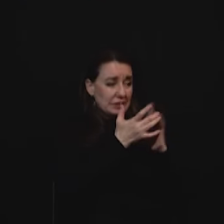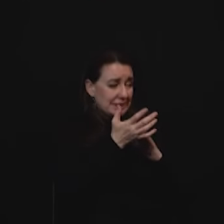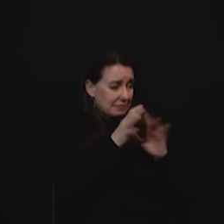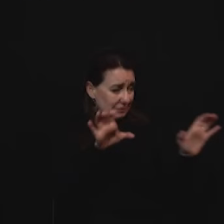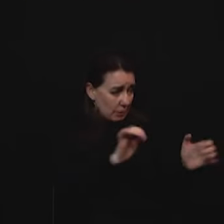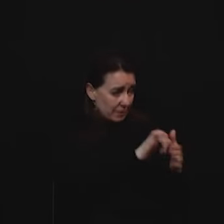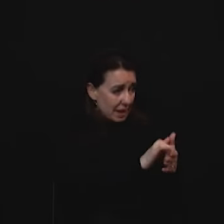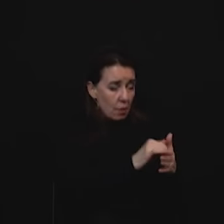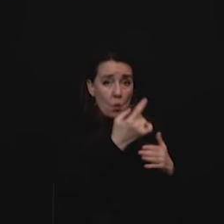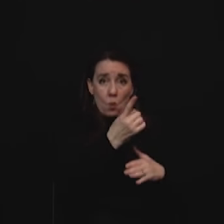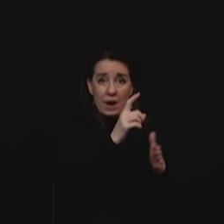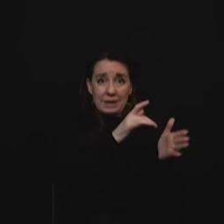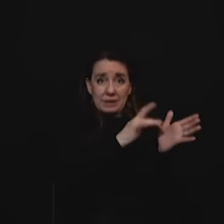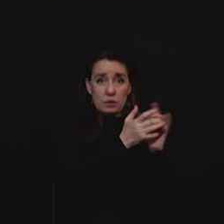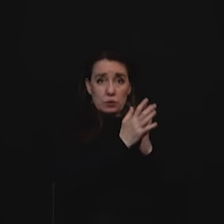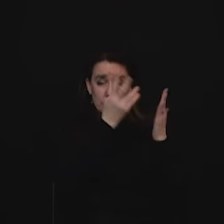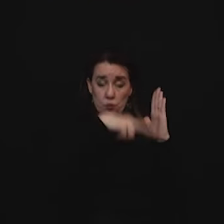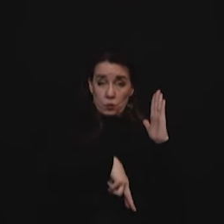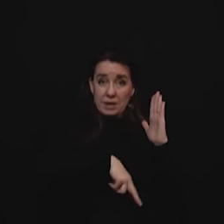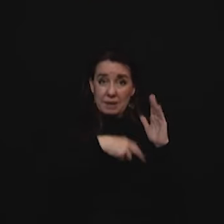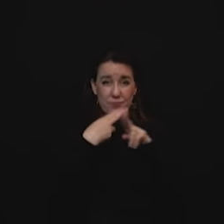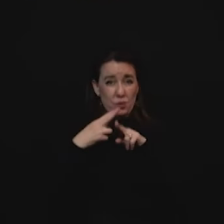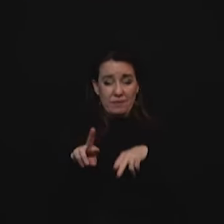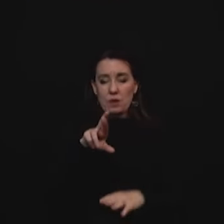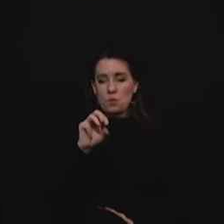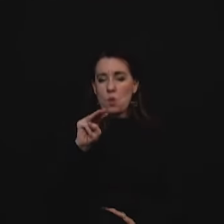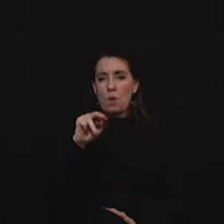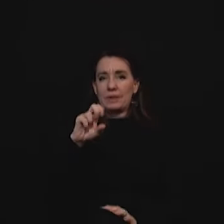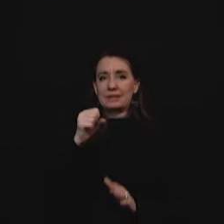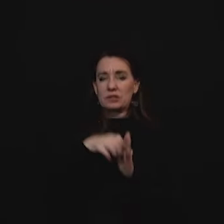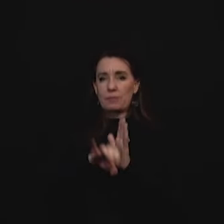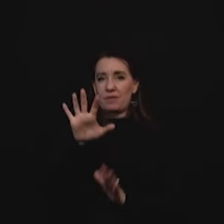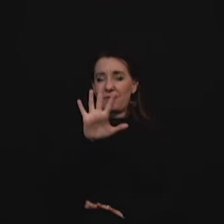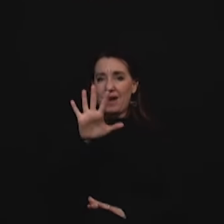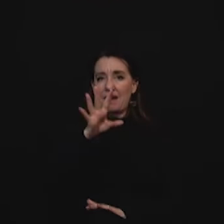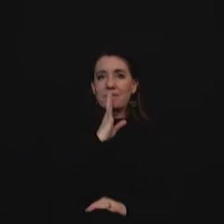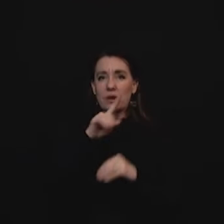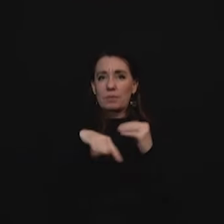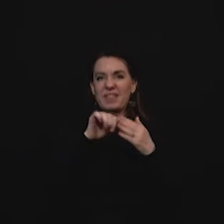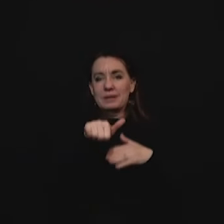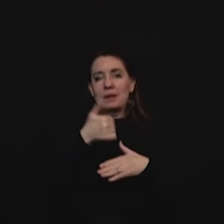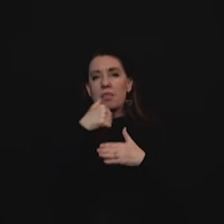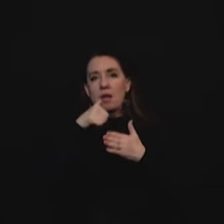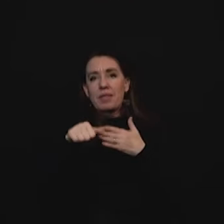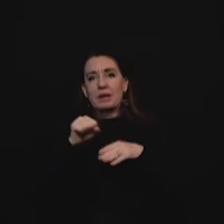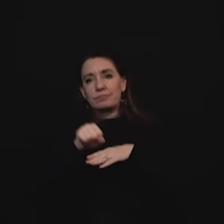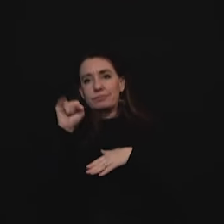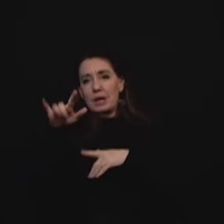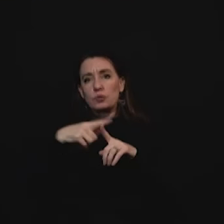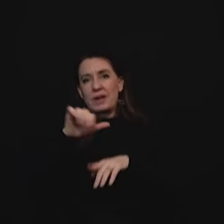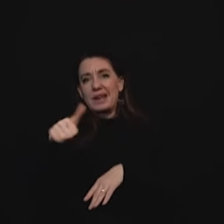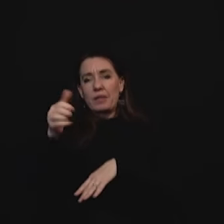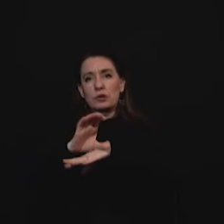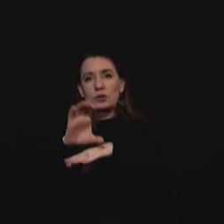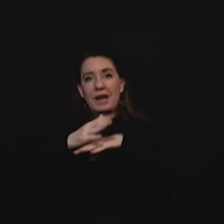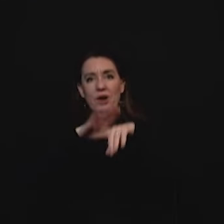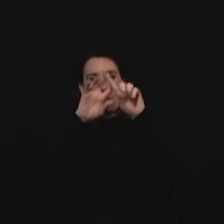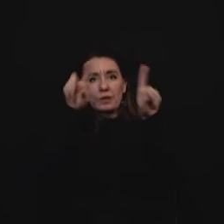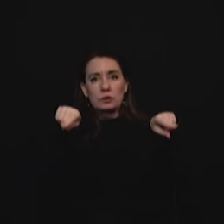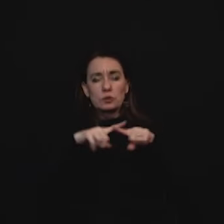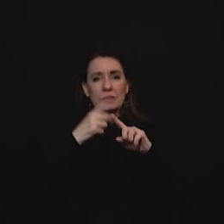One set of scriptures I want us to read briefly. Romans chapter 5. Paul talks about this in another letter to another church, and I've got it on the screen